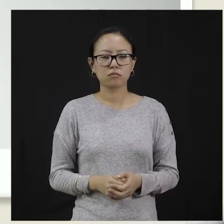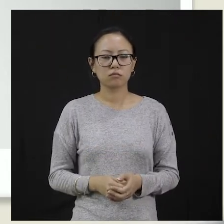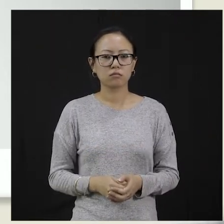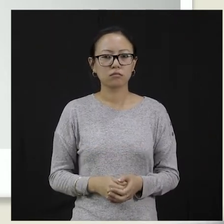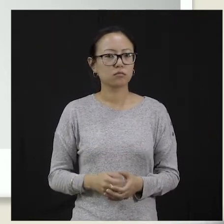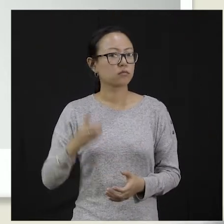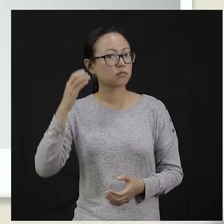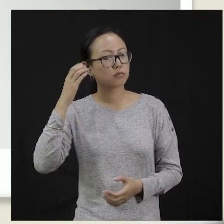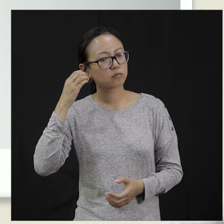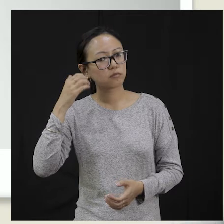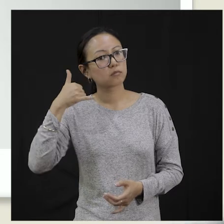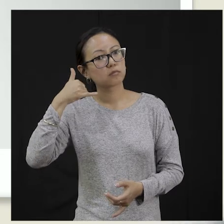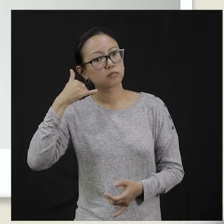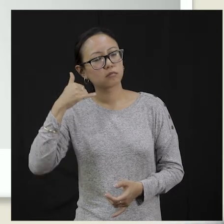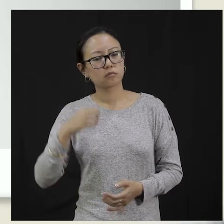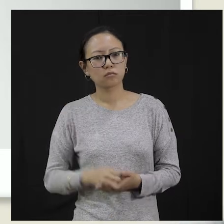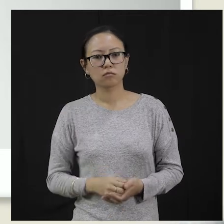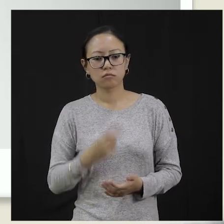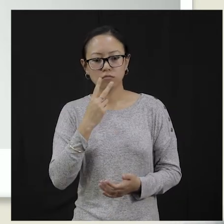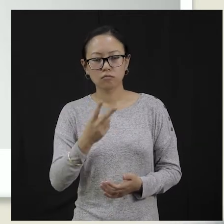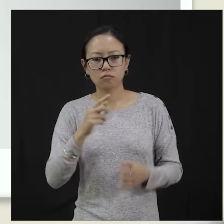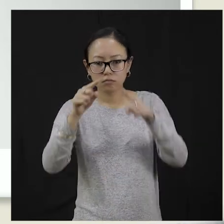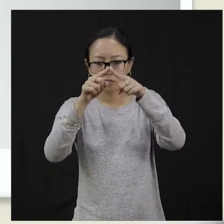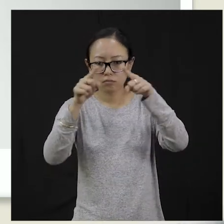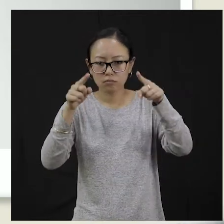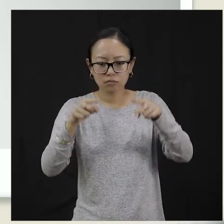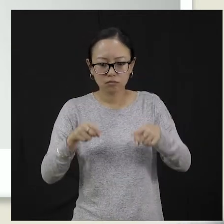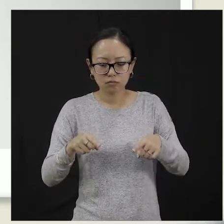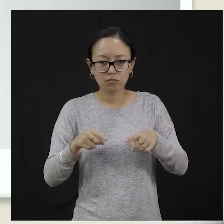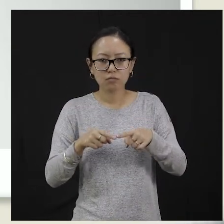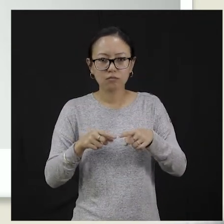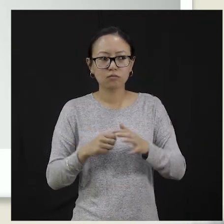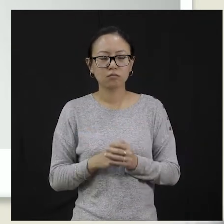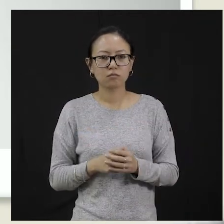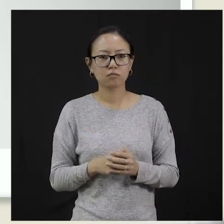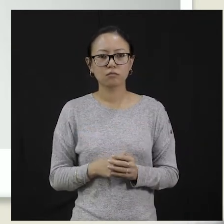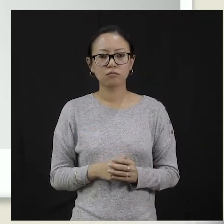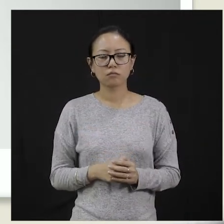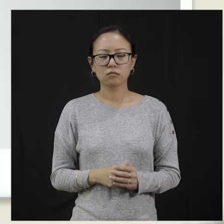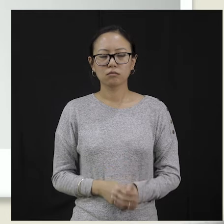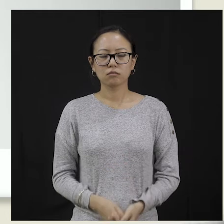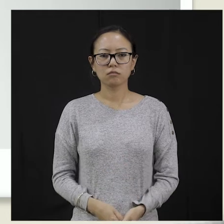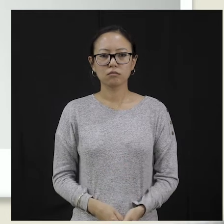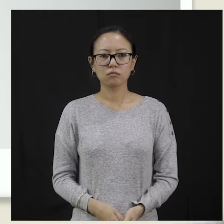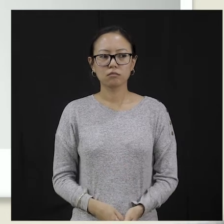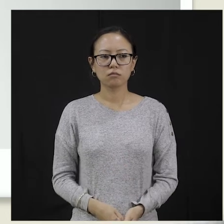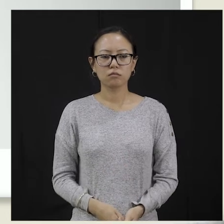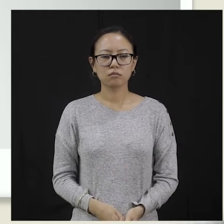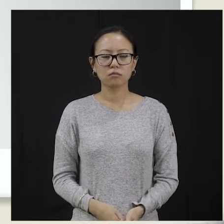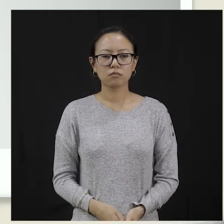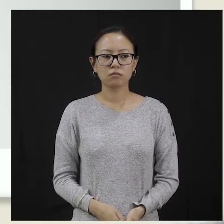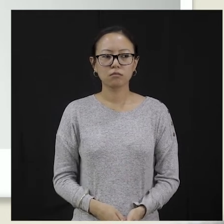is mobile phone, right? Yes, this mobile phone is also which shape? Is rectangle